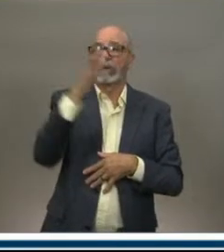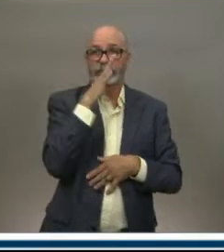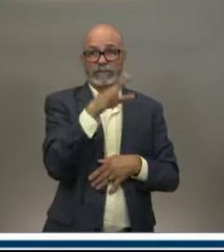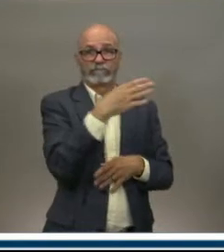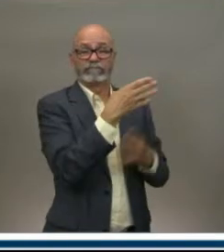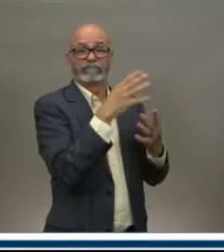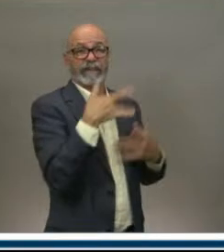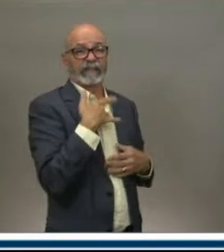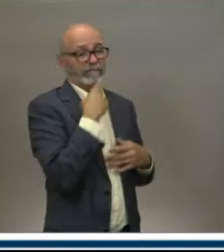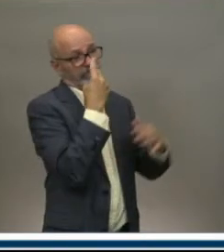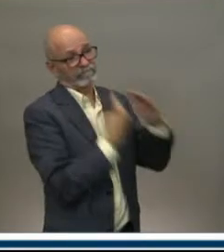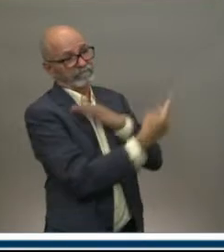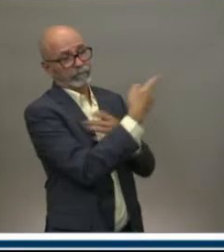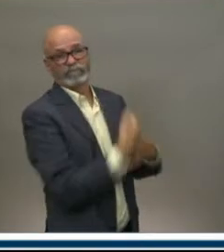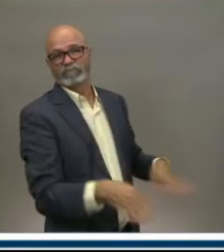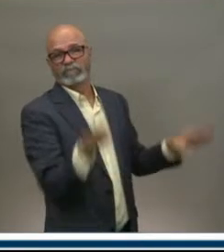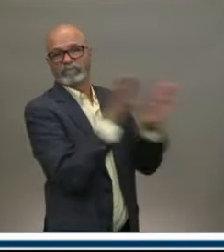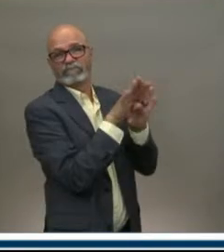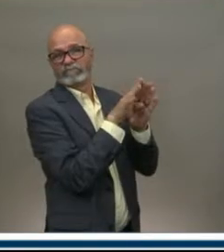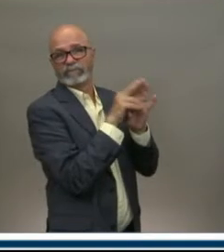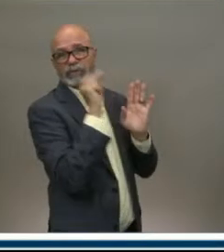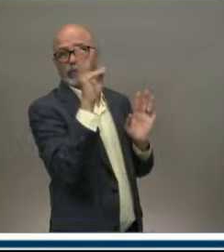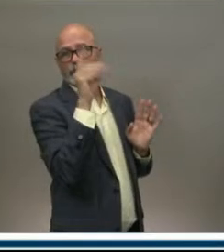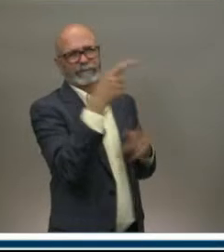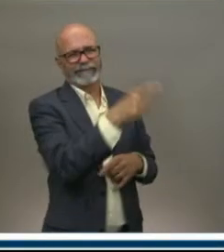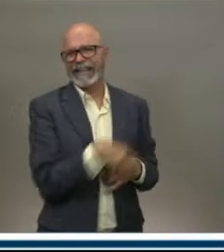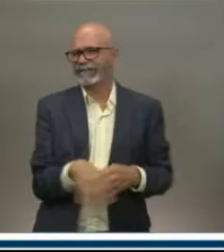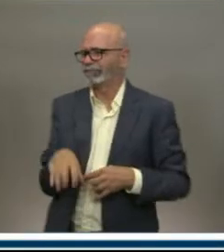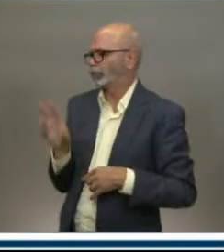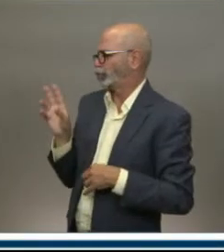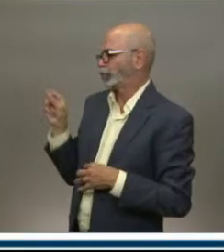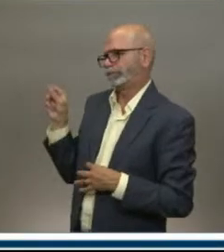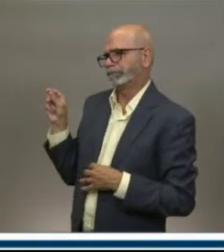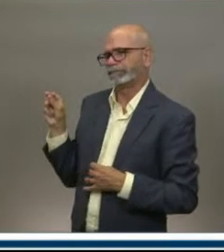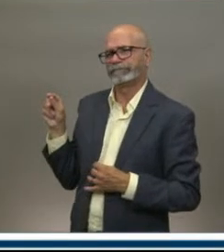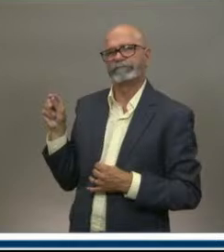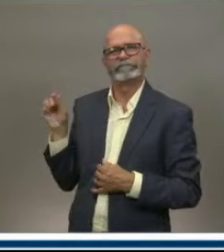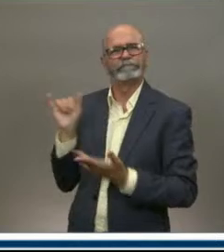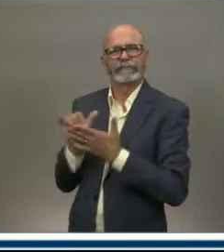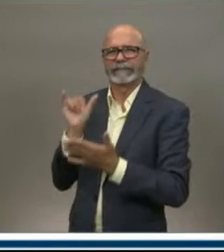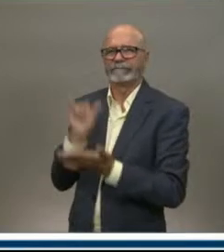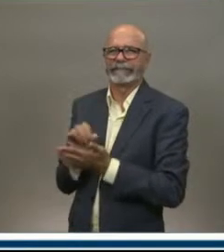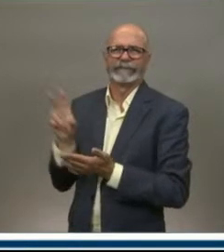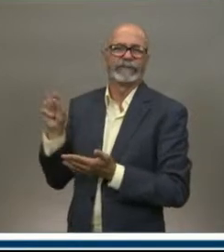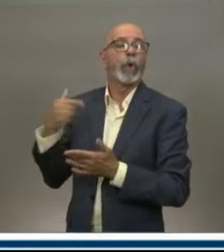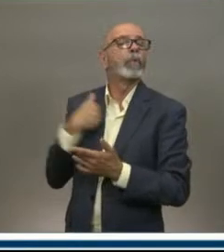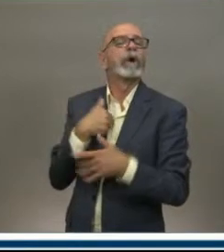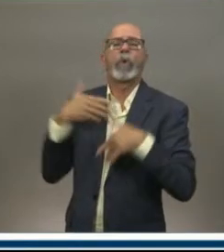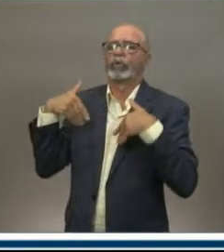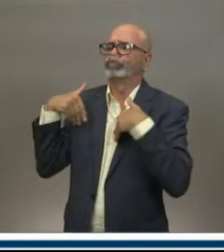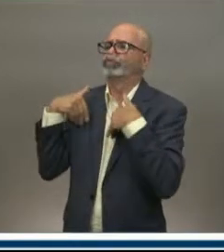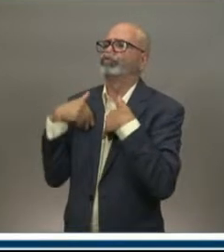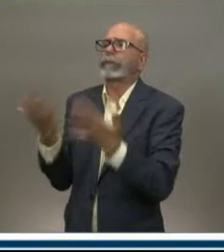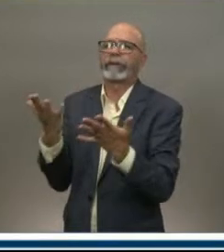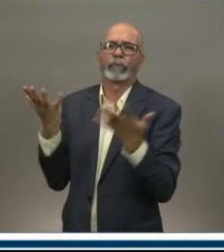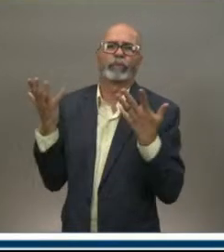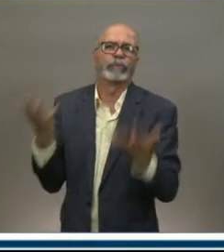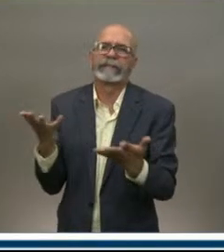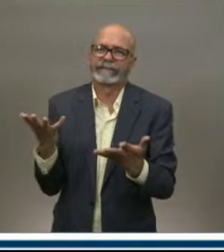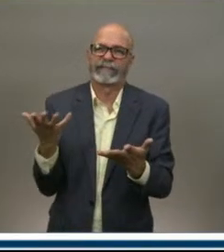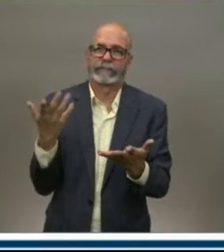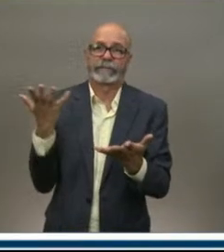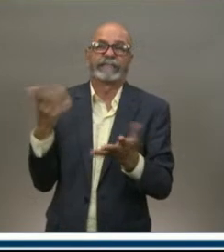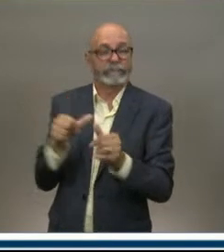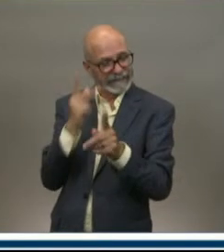plan that's come up. Again, the recommendation is talked about